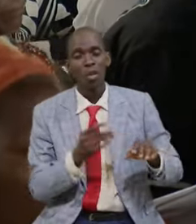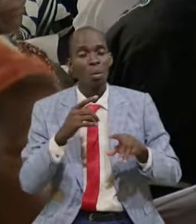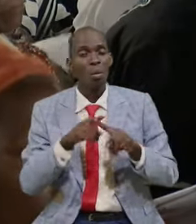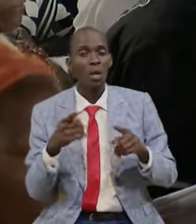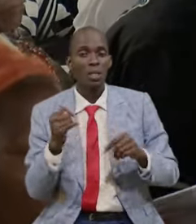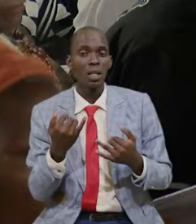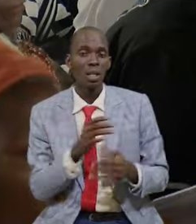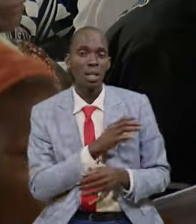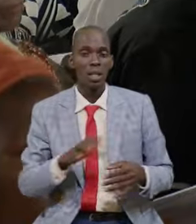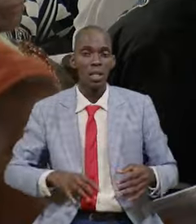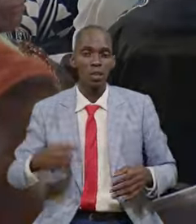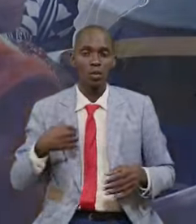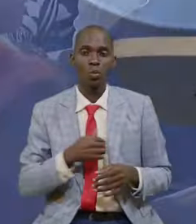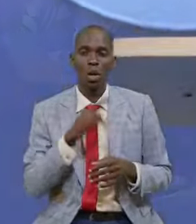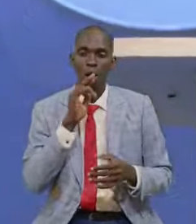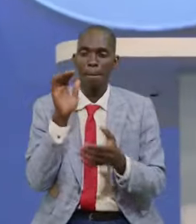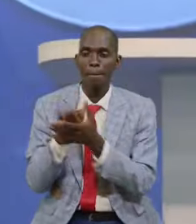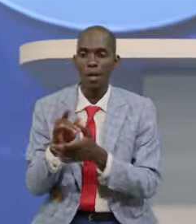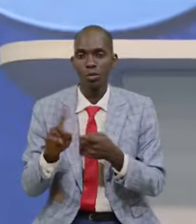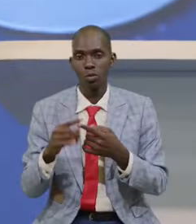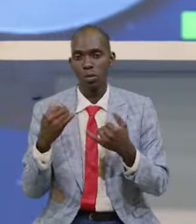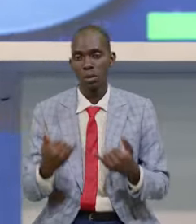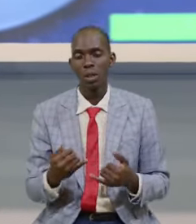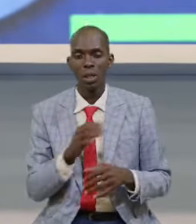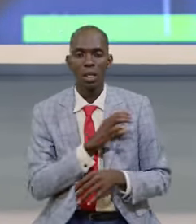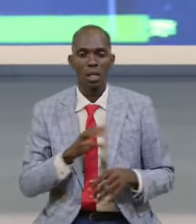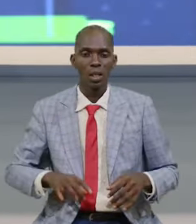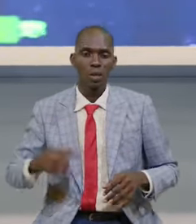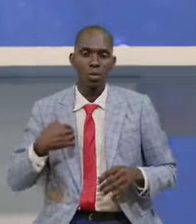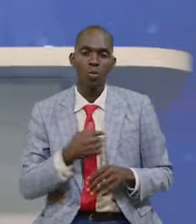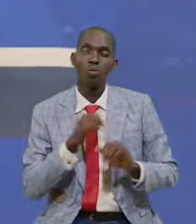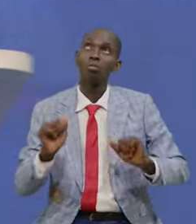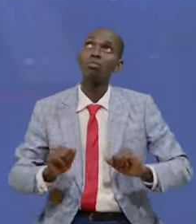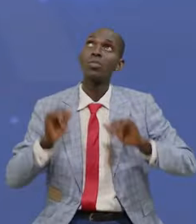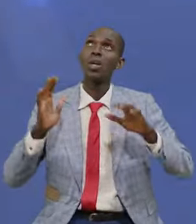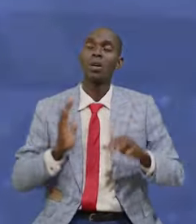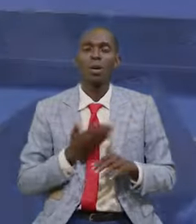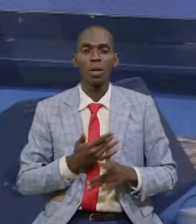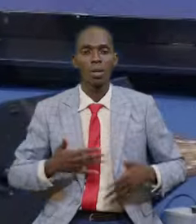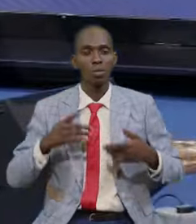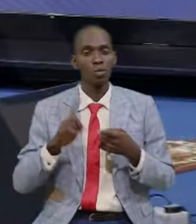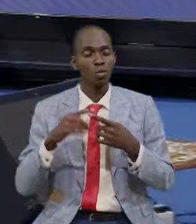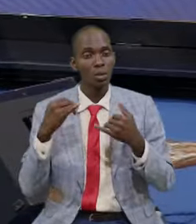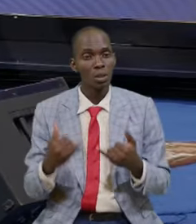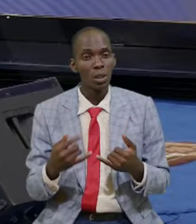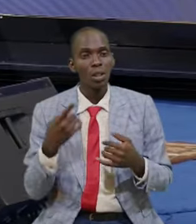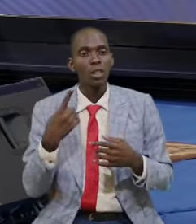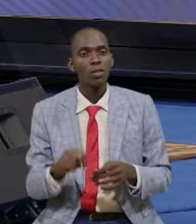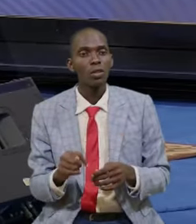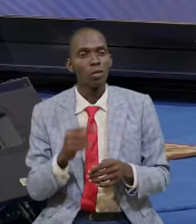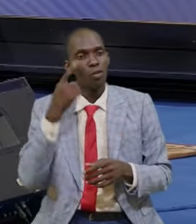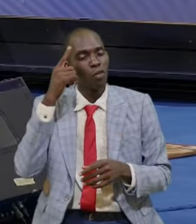now, and the Christ we've given our lives to now, for the love of Christ constraineth